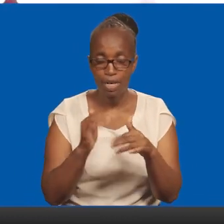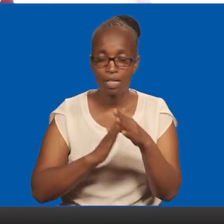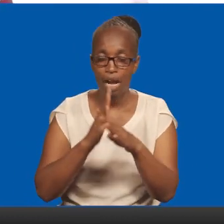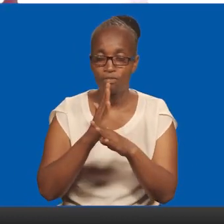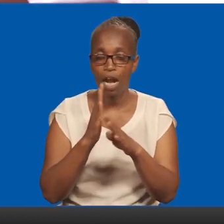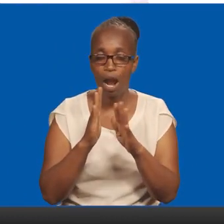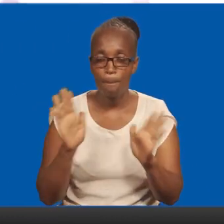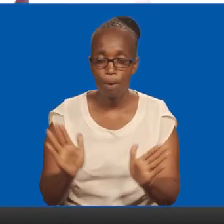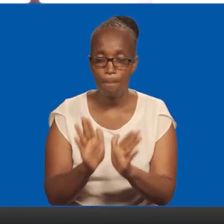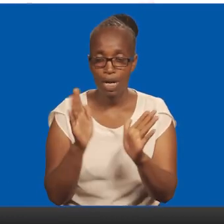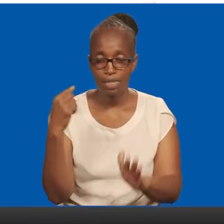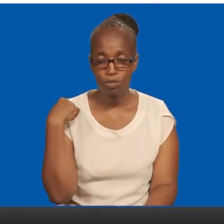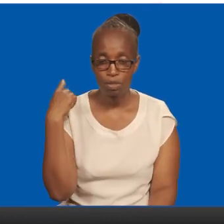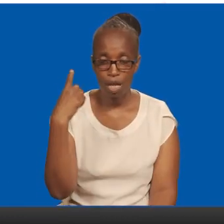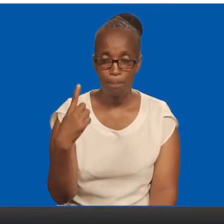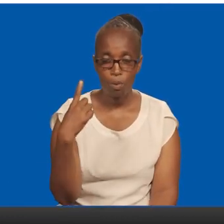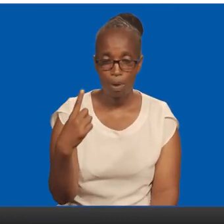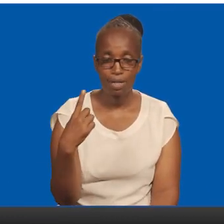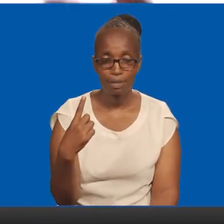one, education.